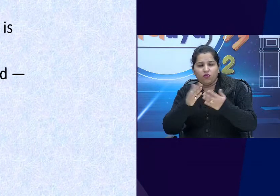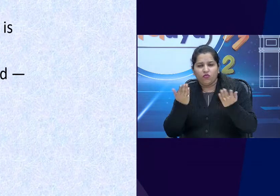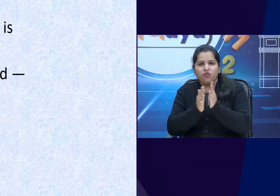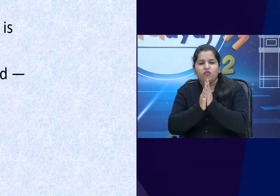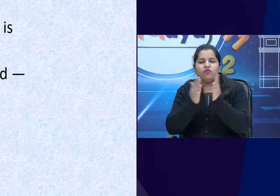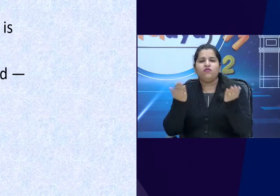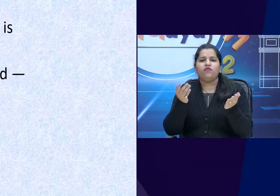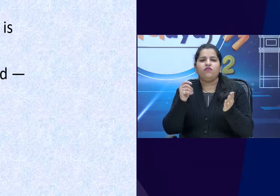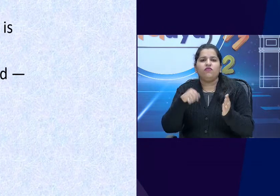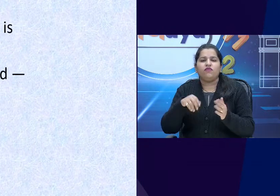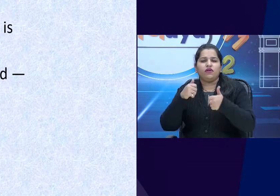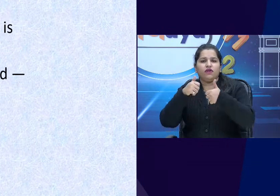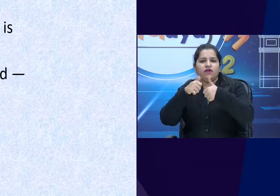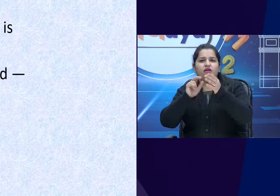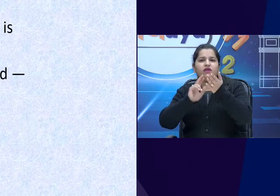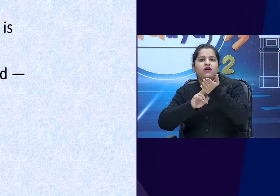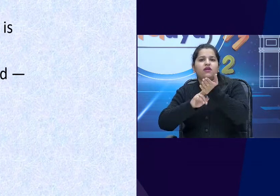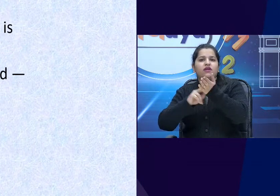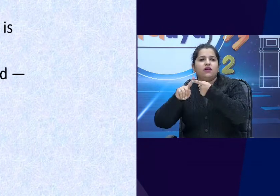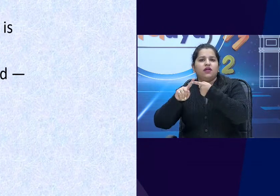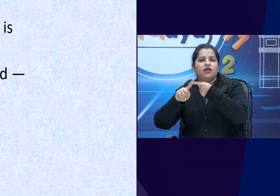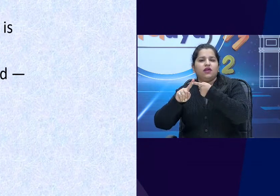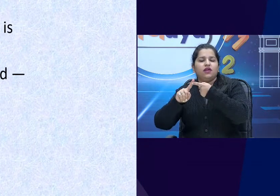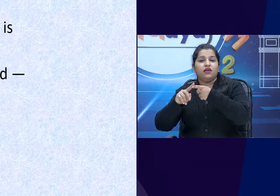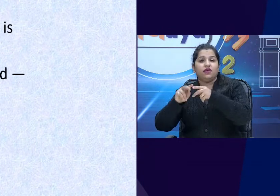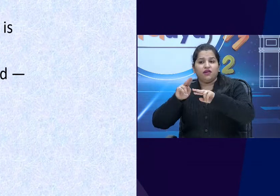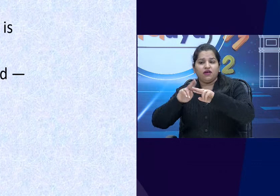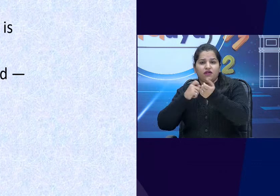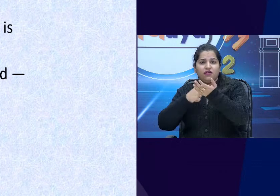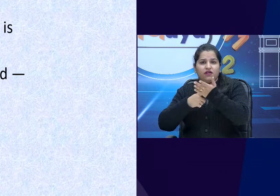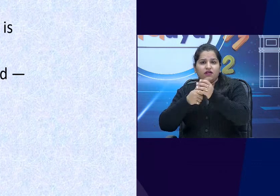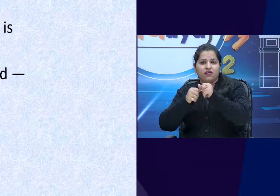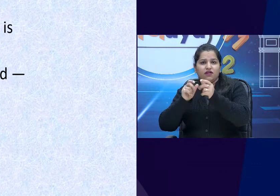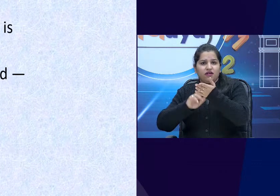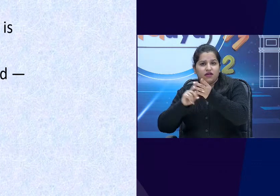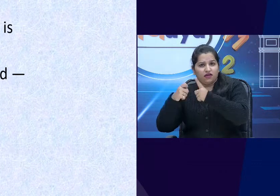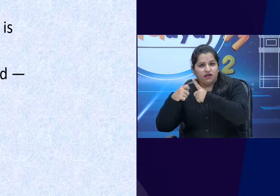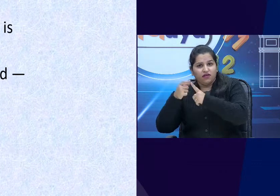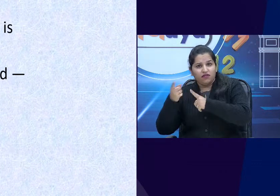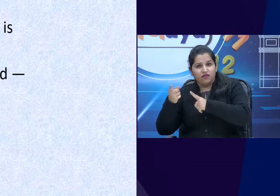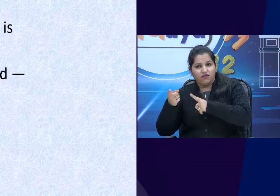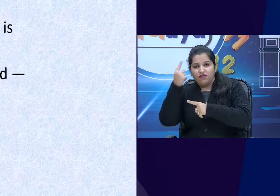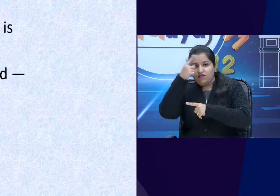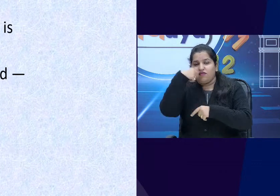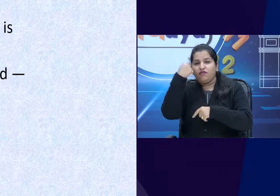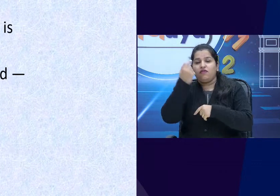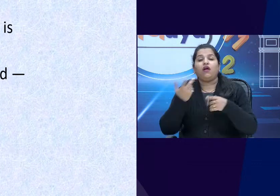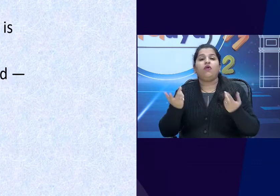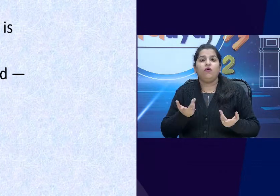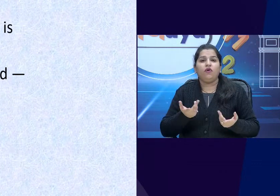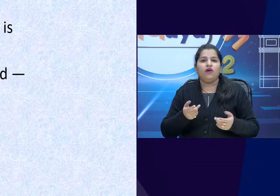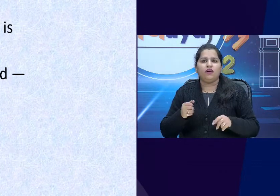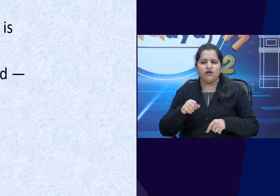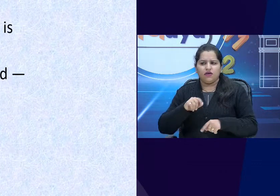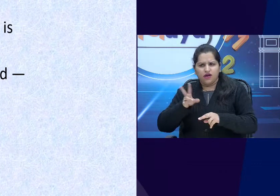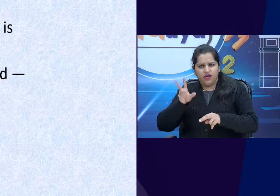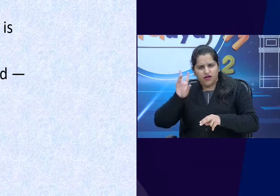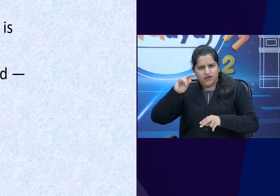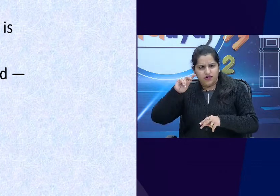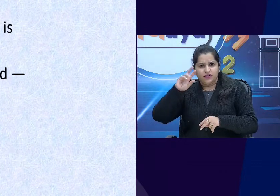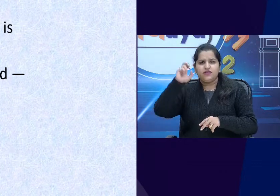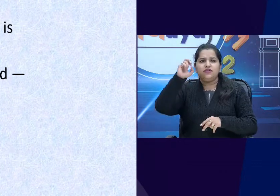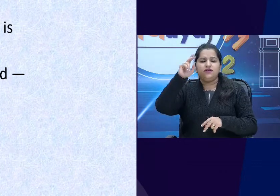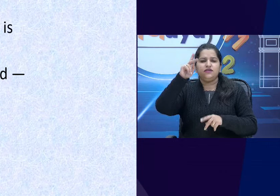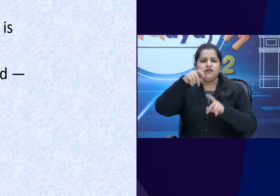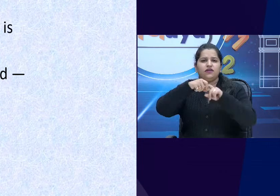Anne named her friend Kitty. Who is Kitty? What did she do with Kitty? Then how did Anne Frank write